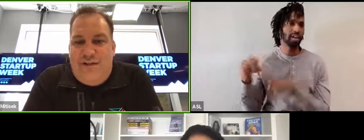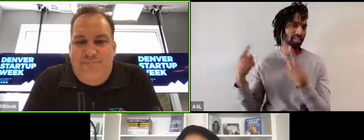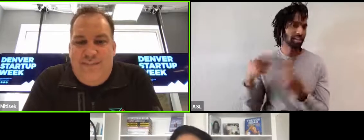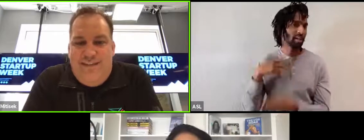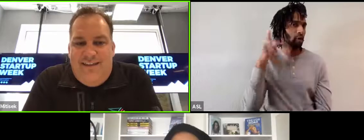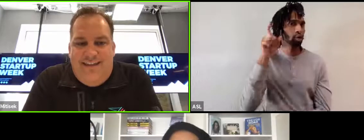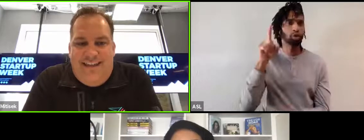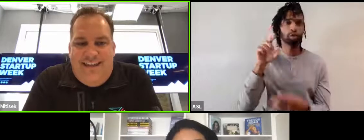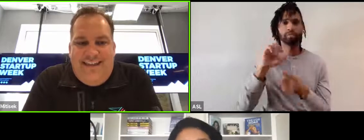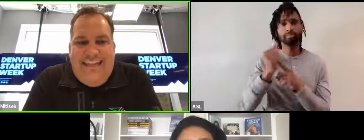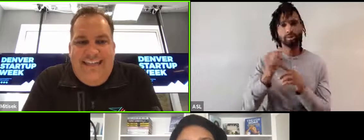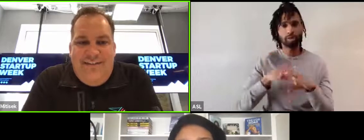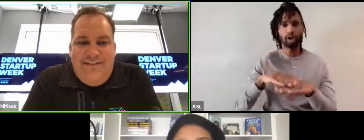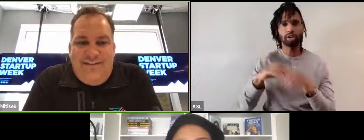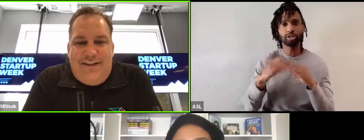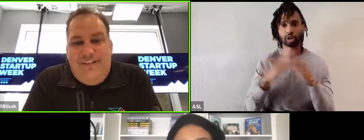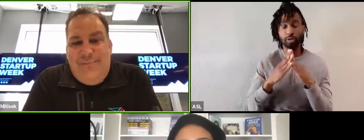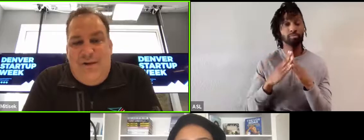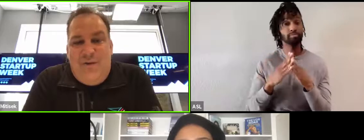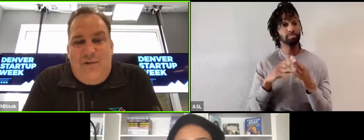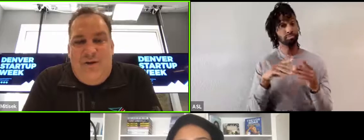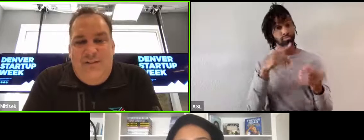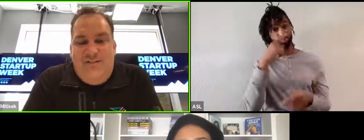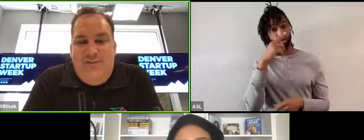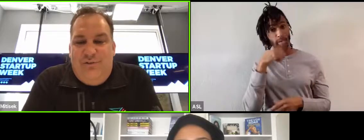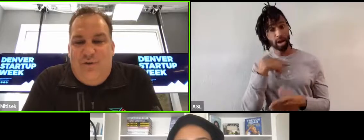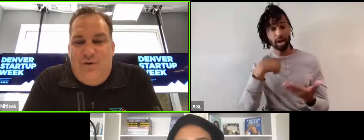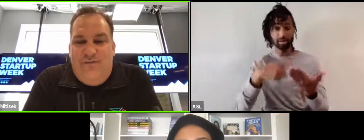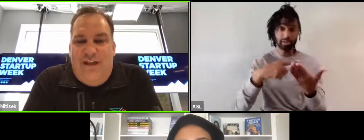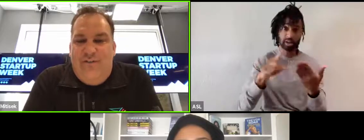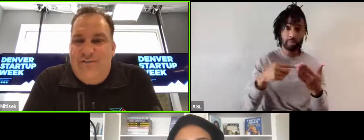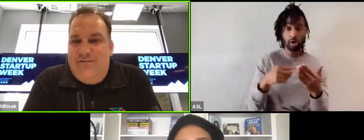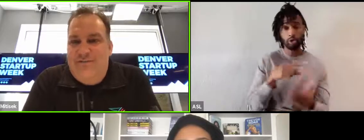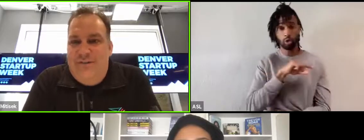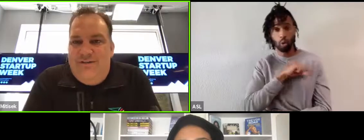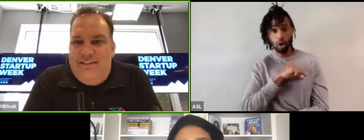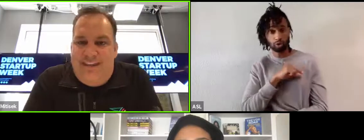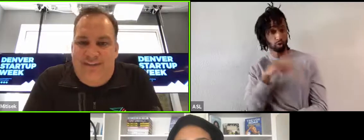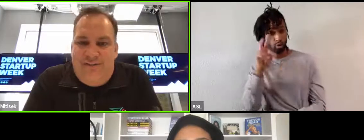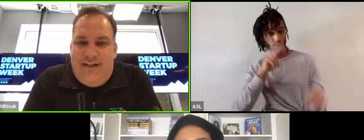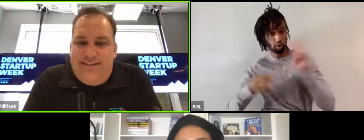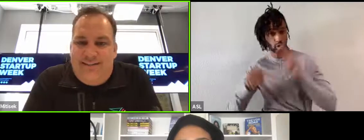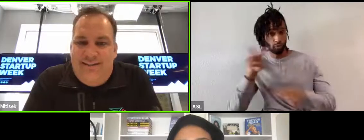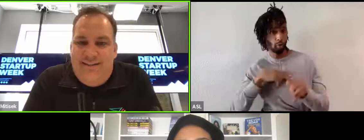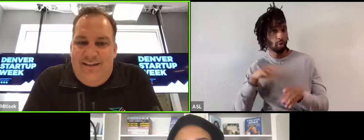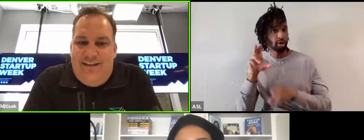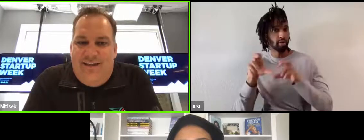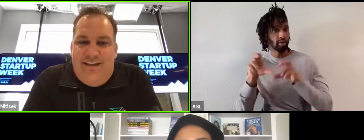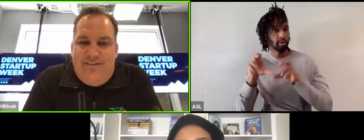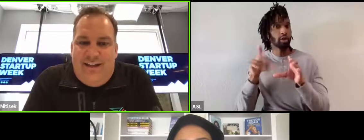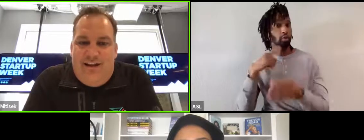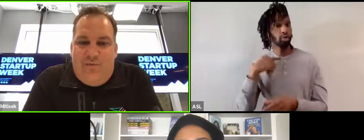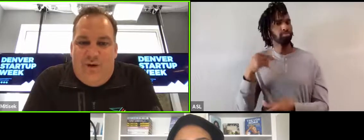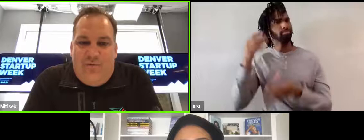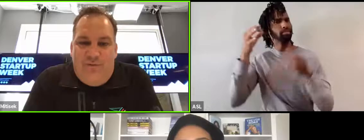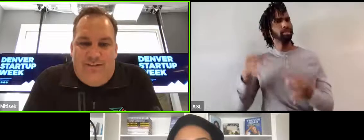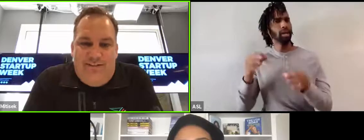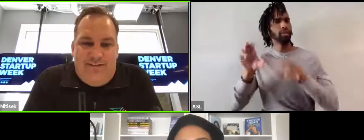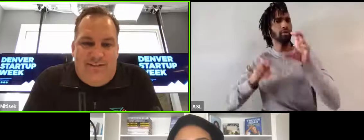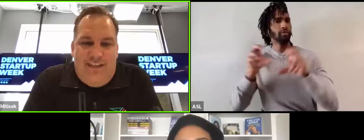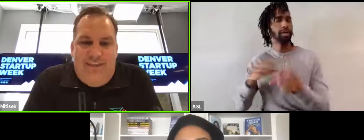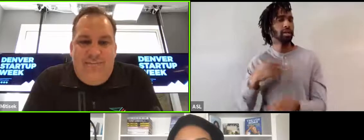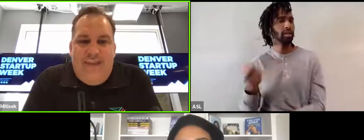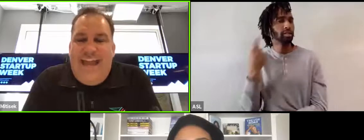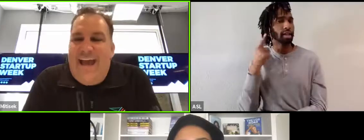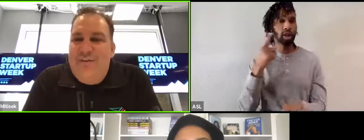on startup. Can you talk a little about what qualities you look for in founders when deciding to invest? And understanding hard work and